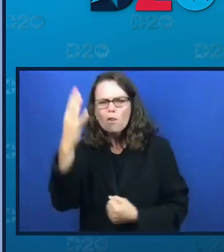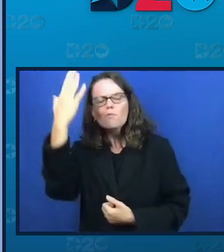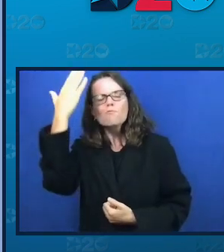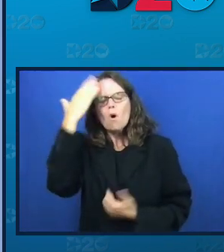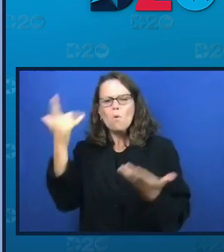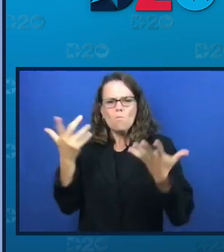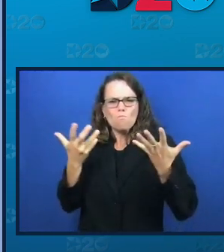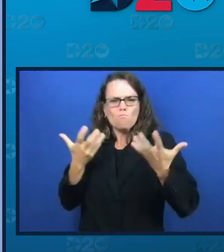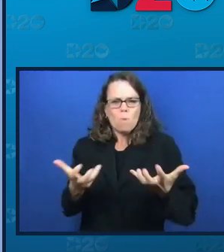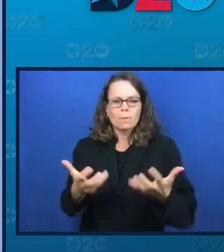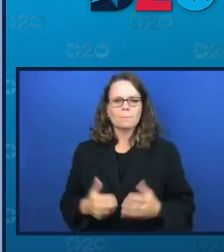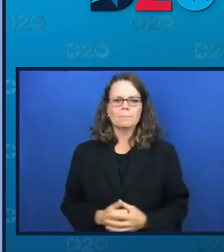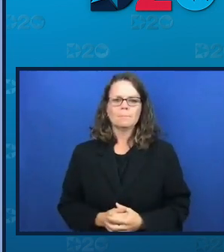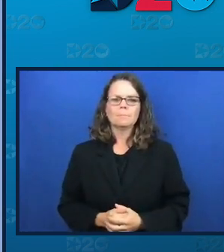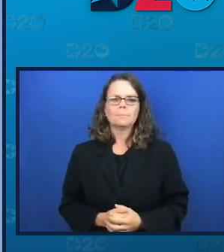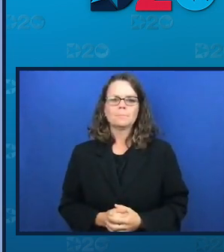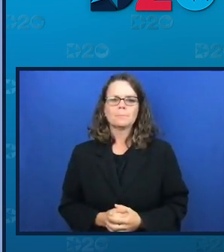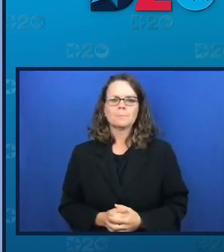40 times.